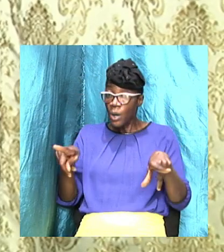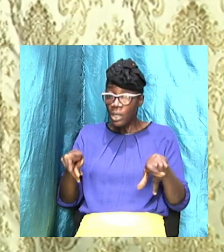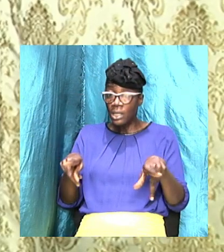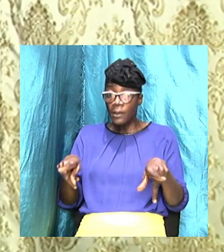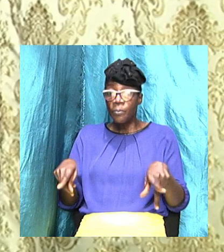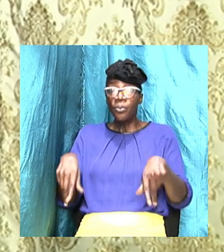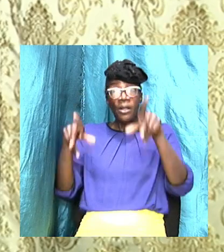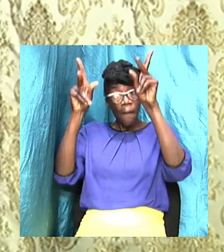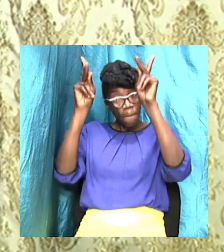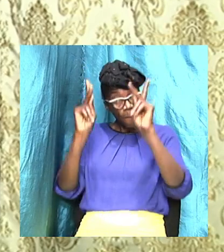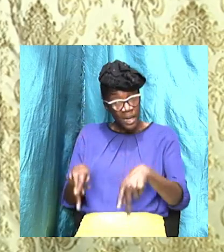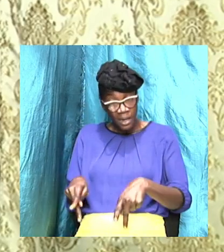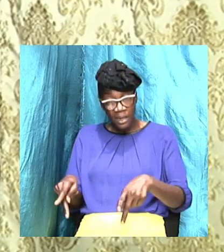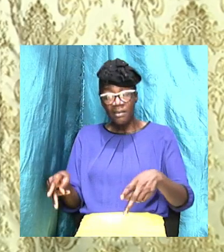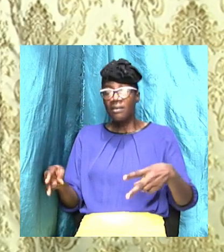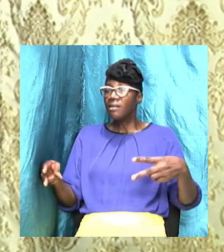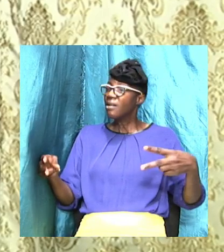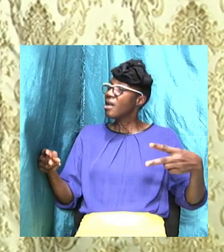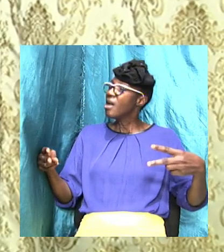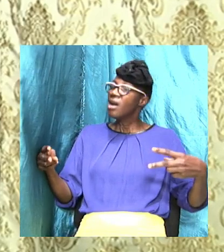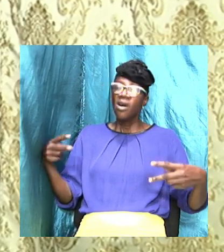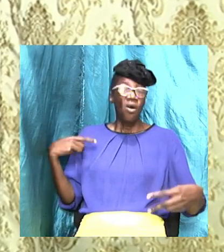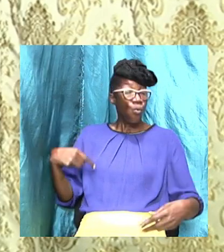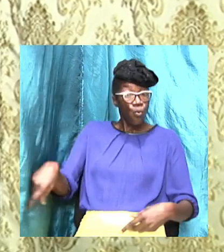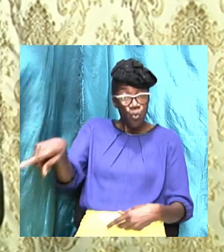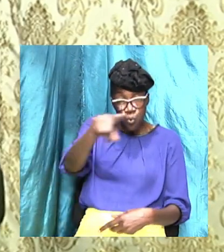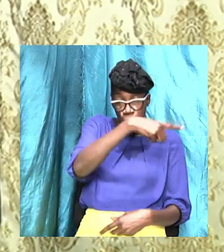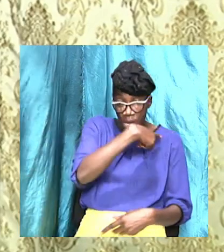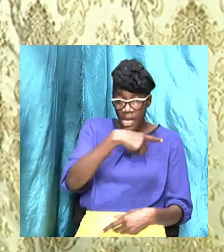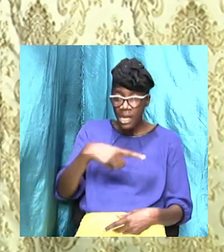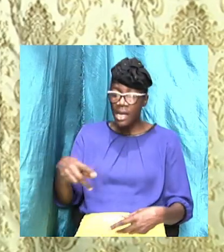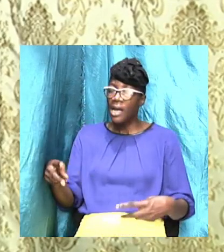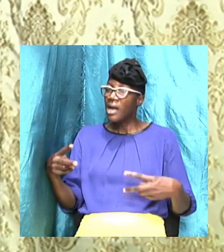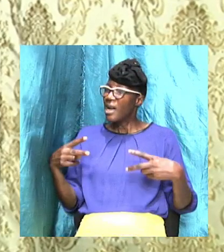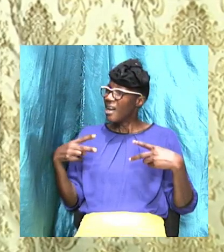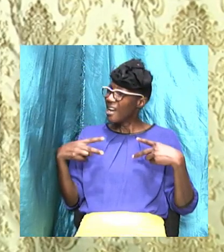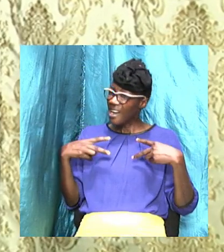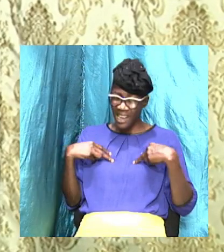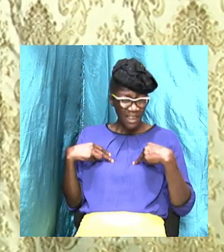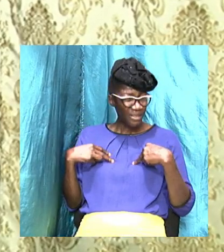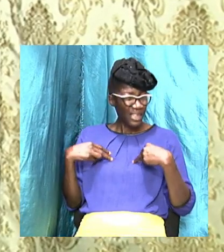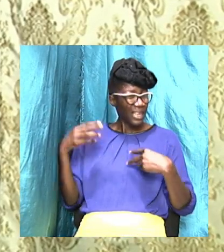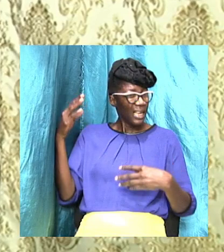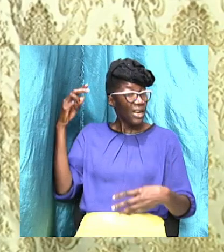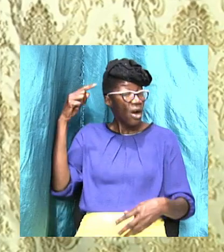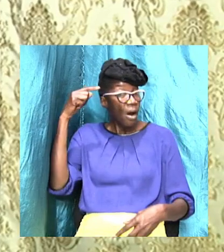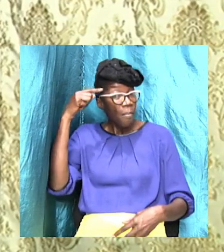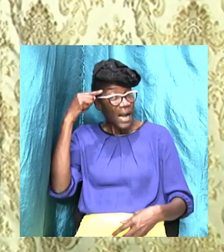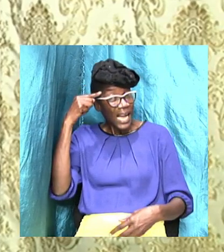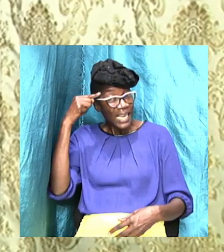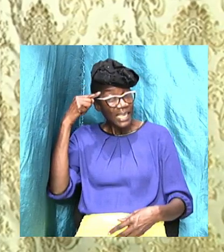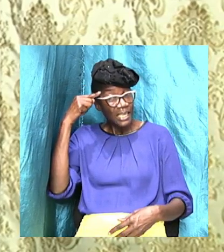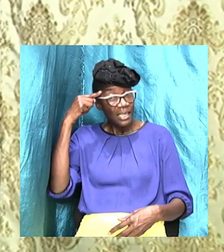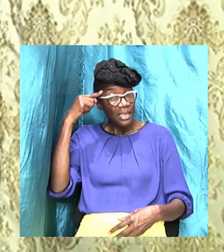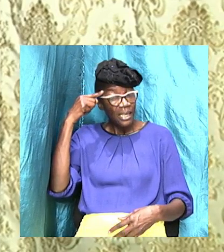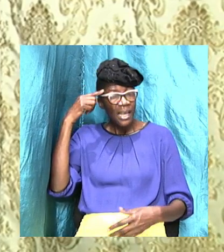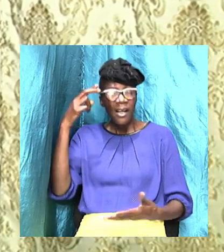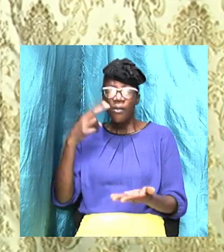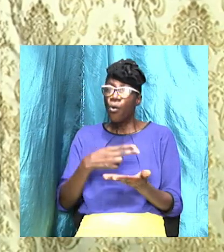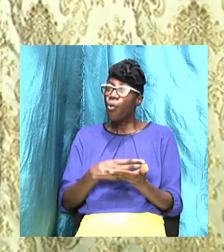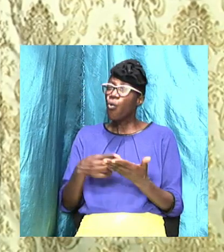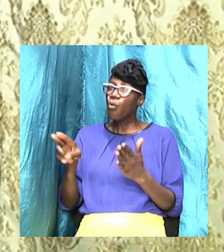individuals, we have got to be persuaded in our mind that holiness is